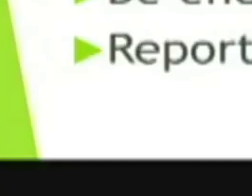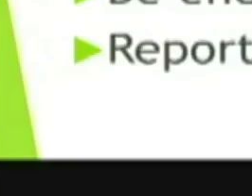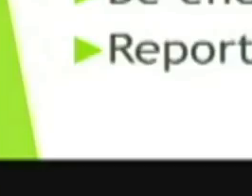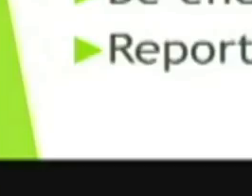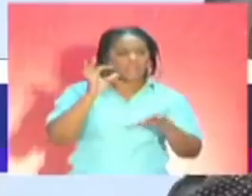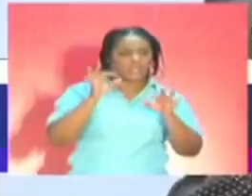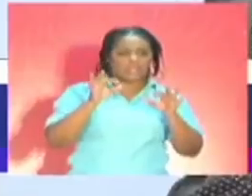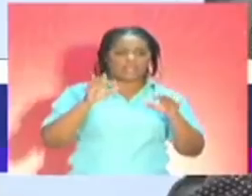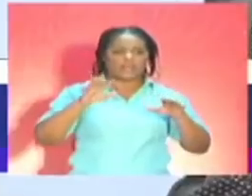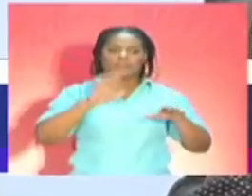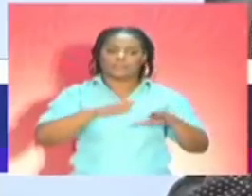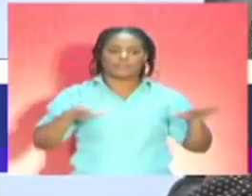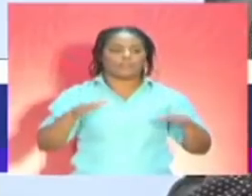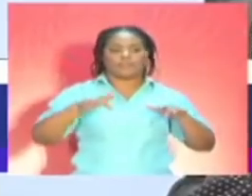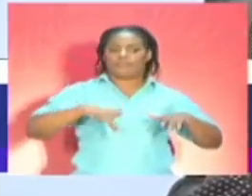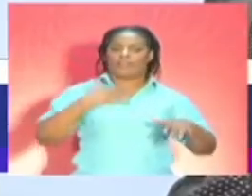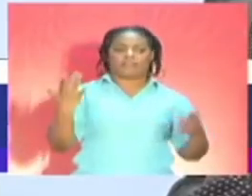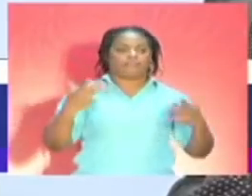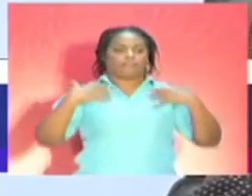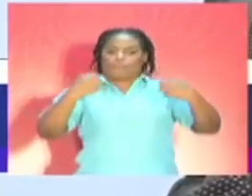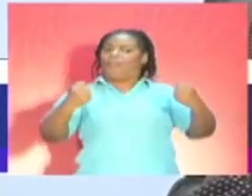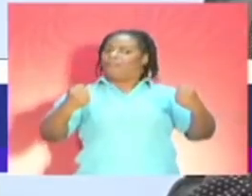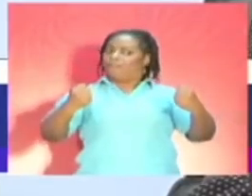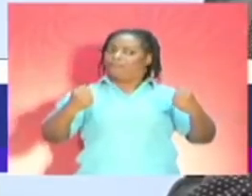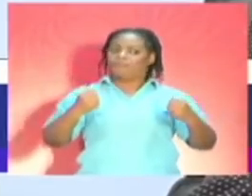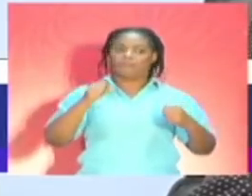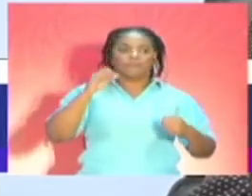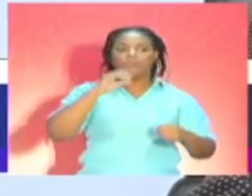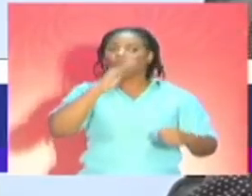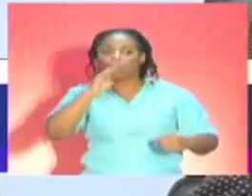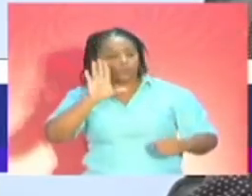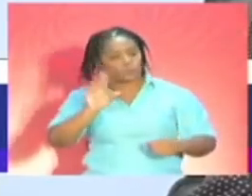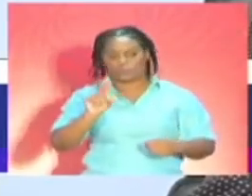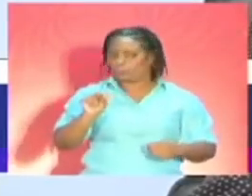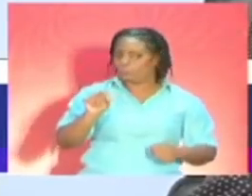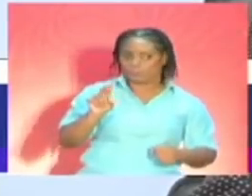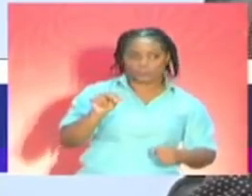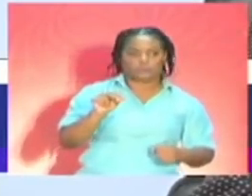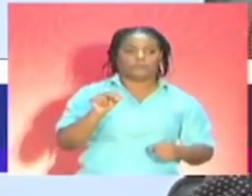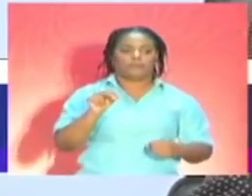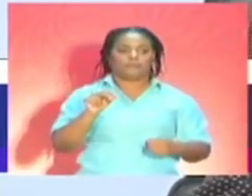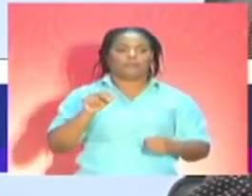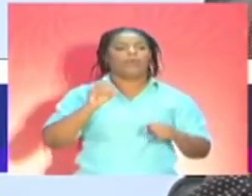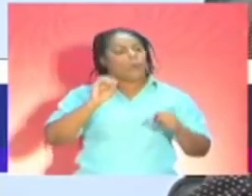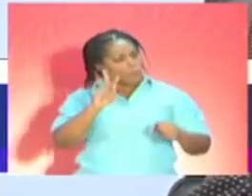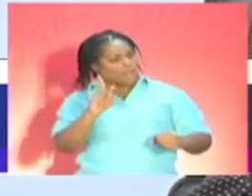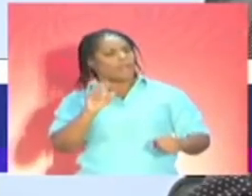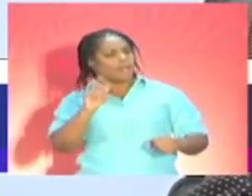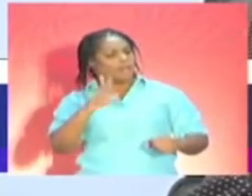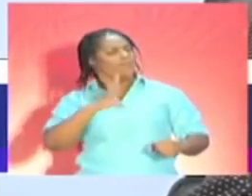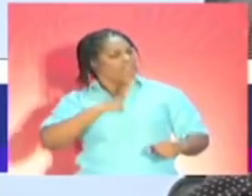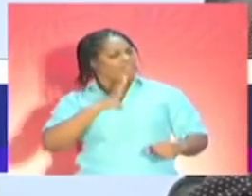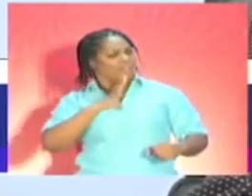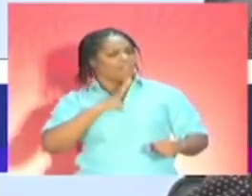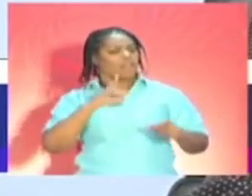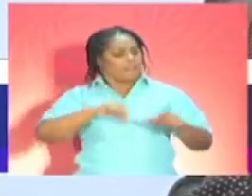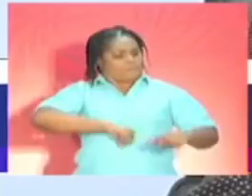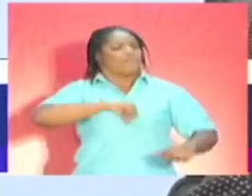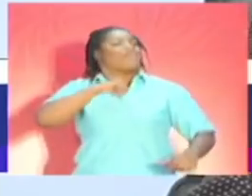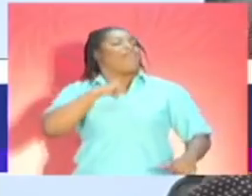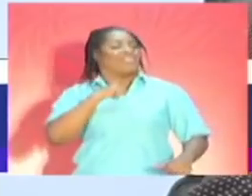they were vaccinated. Reassure them, let them know that it's okay to feel that way, but that you're proud of them for having